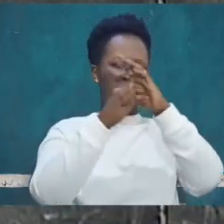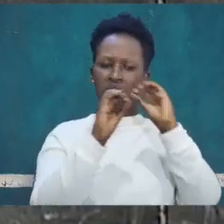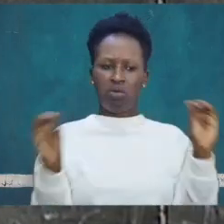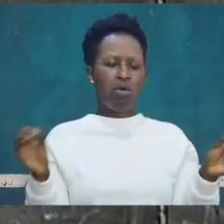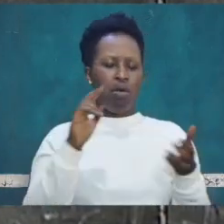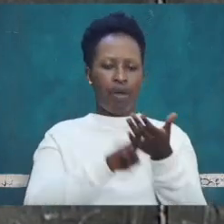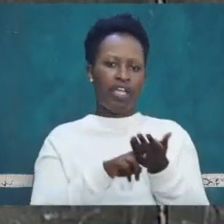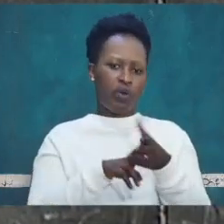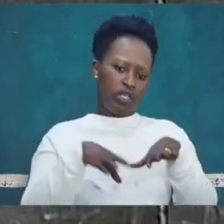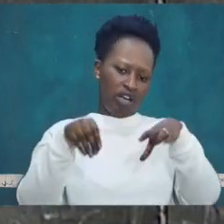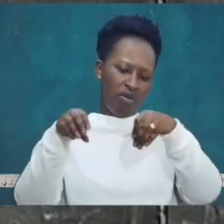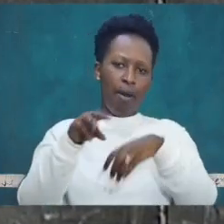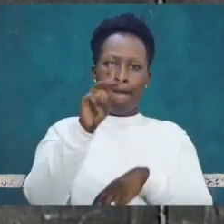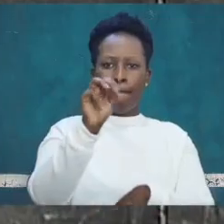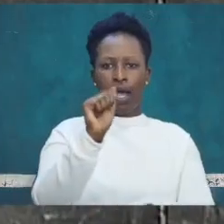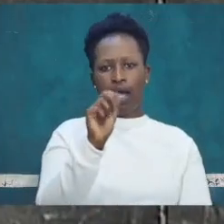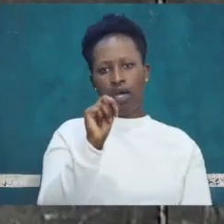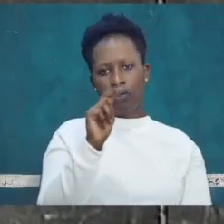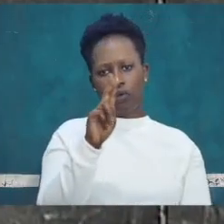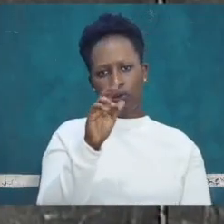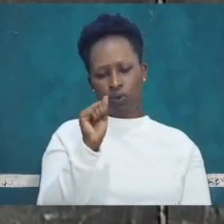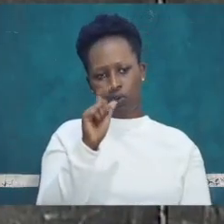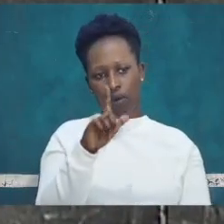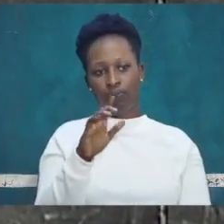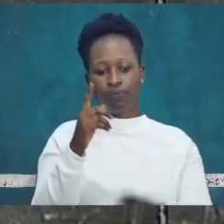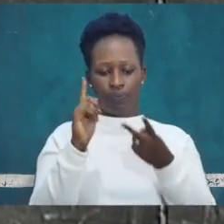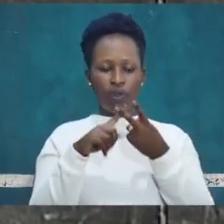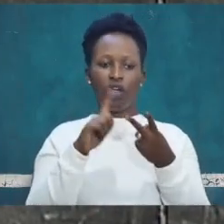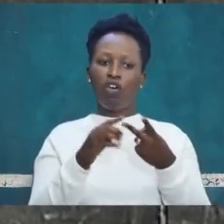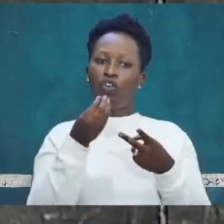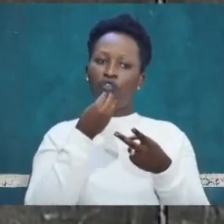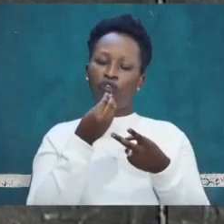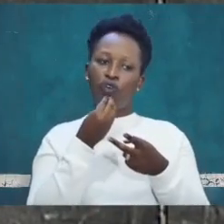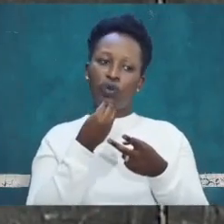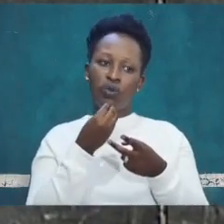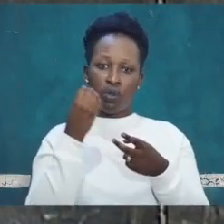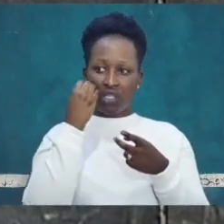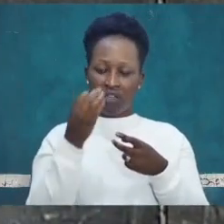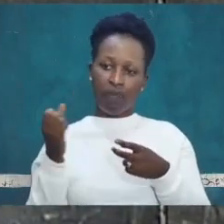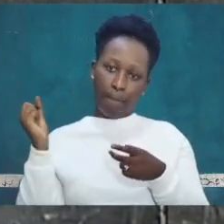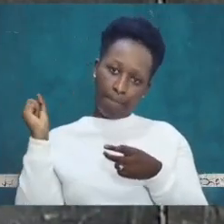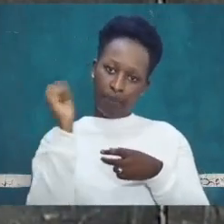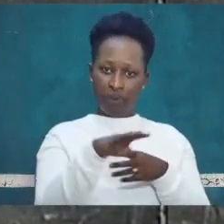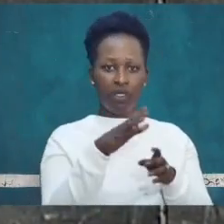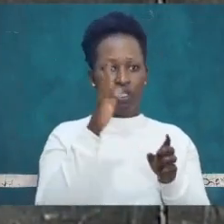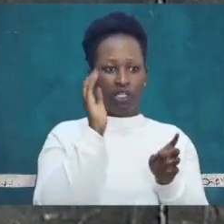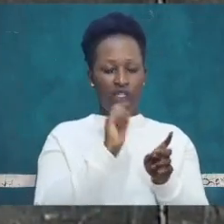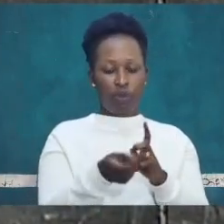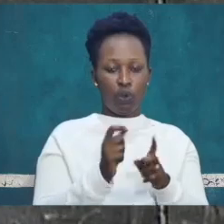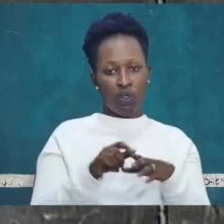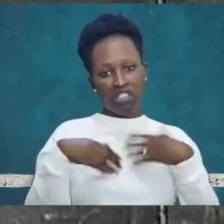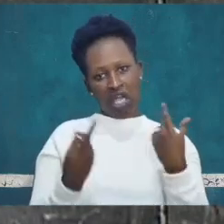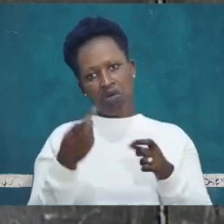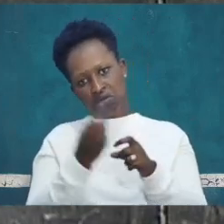manure. Then we can talk about maybe food particles. If you throw there maybe matoke or Irish potatoes,